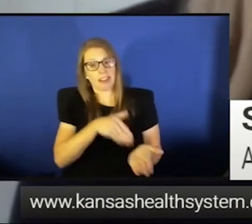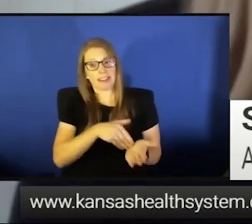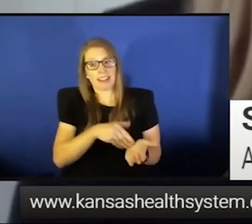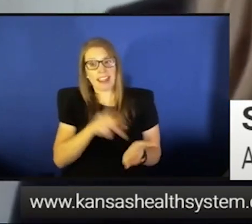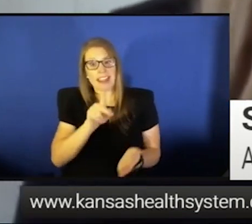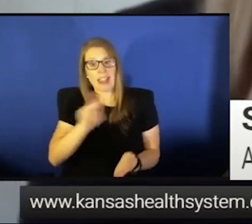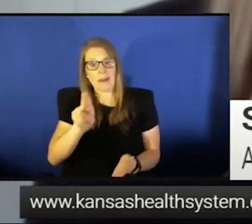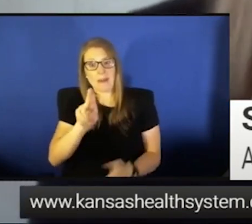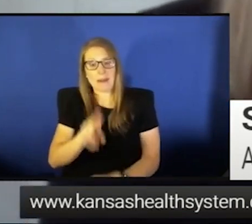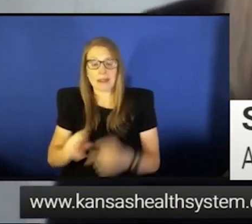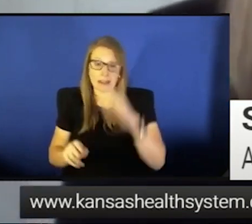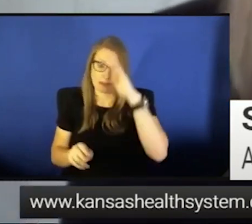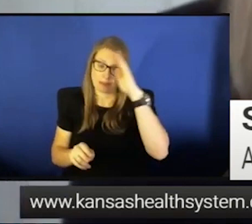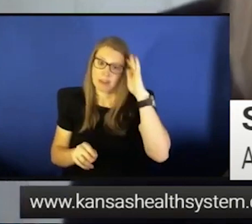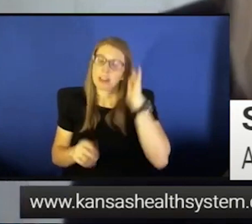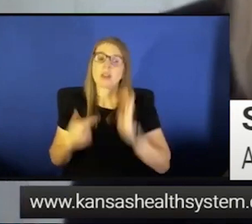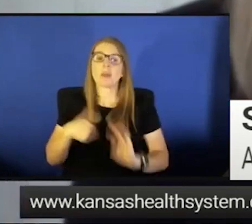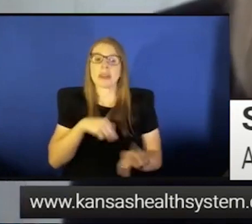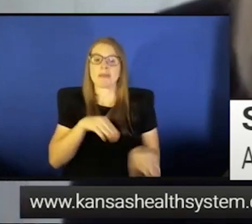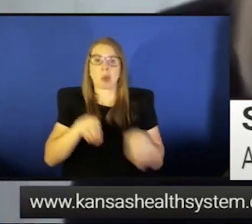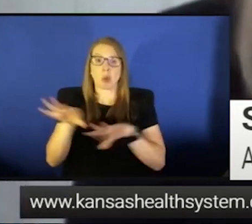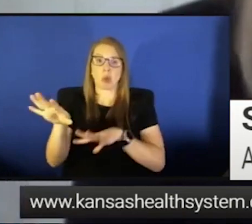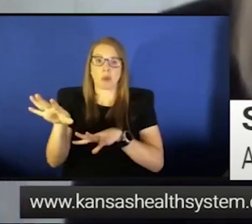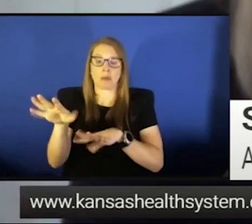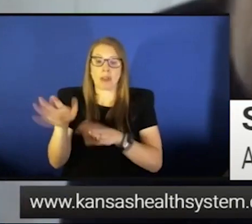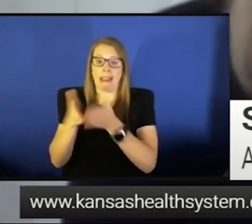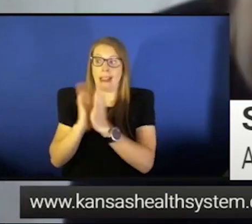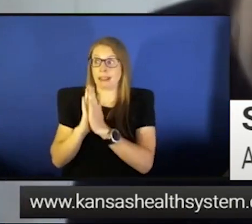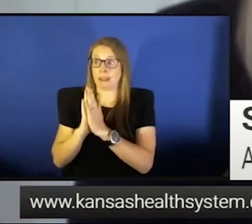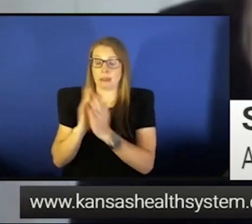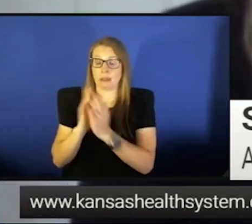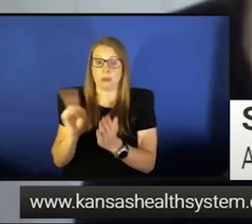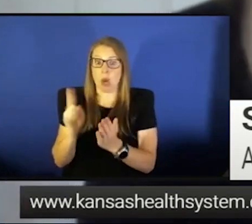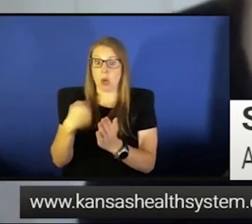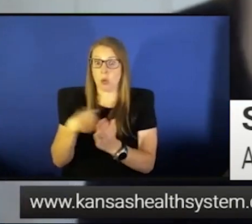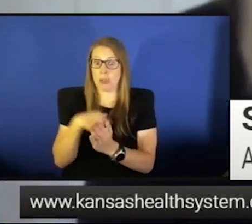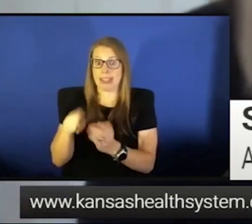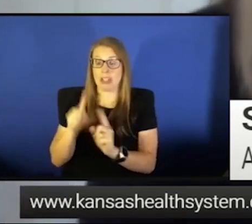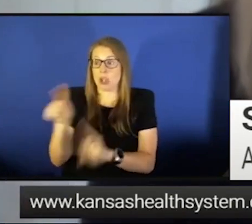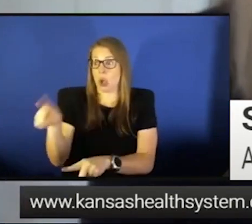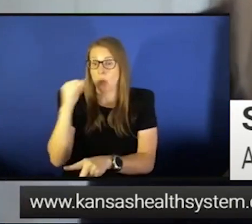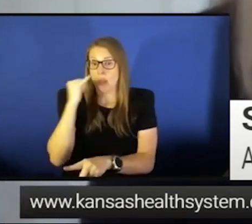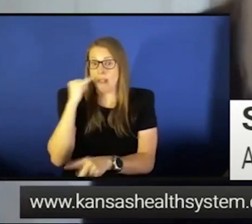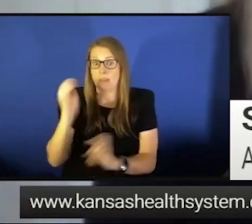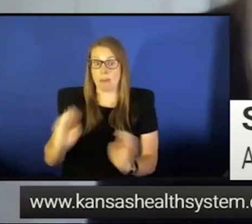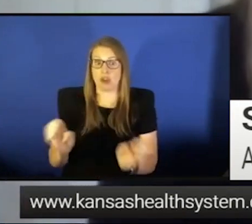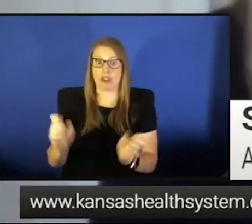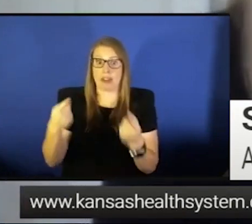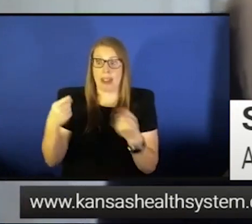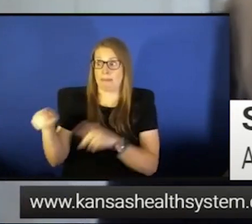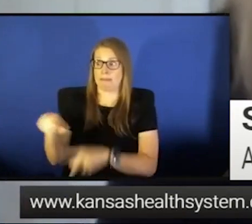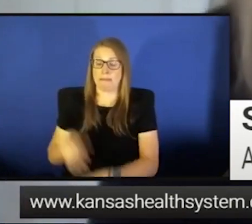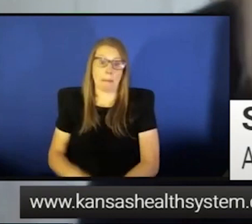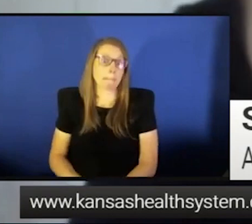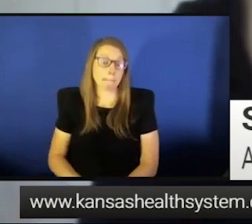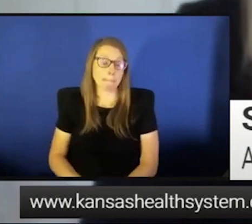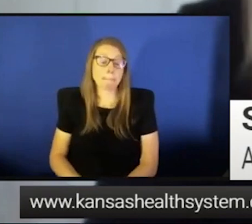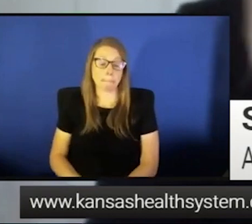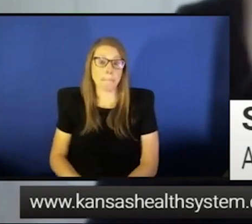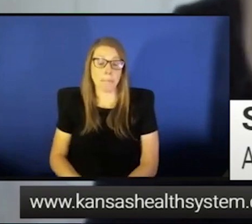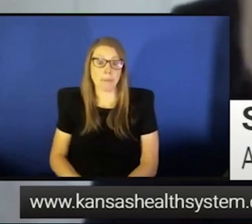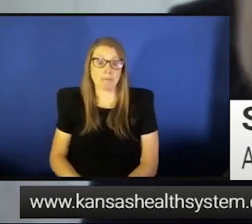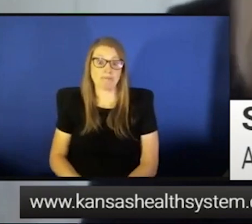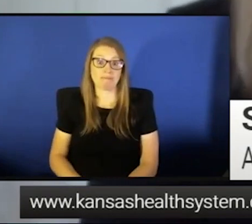But when we moved, we asked where do we need to go if we have an emergency. So it's